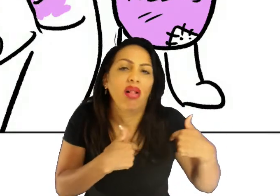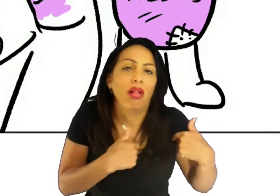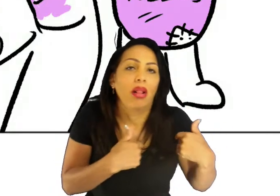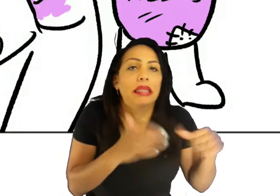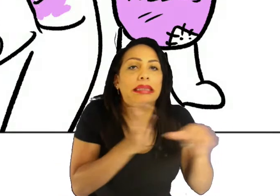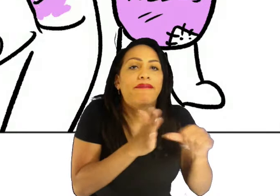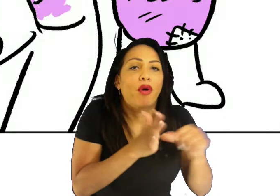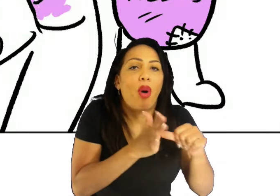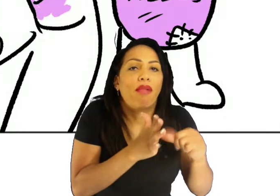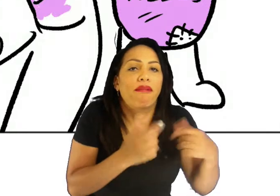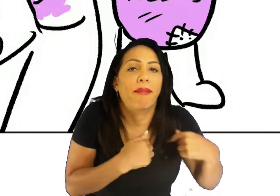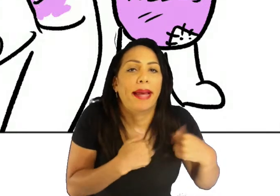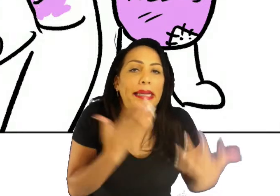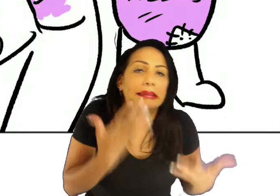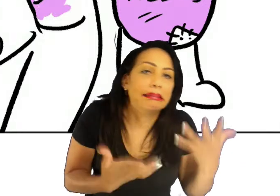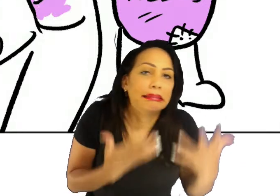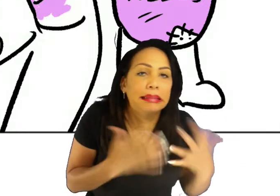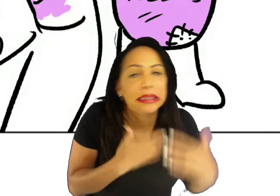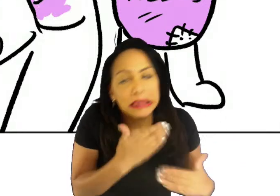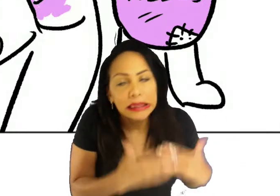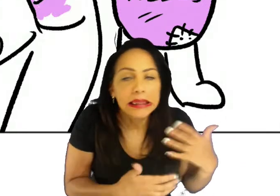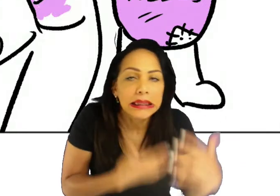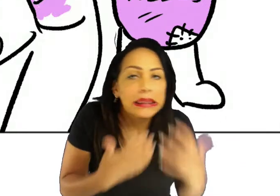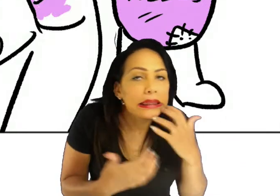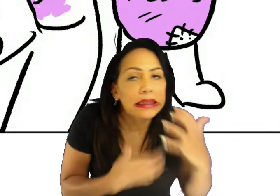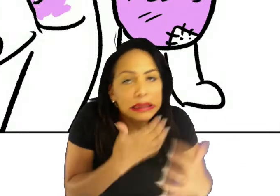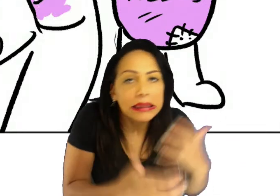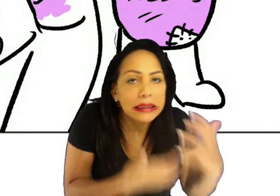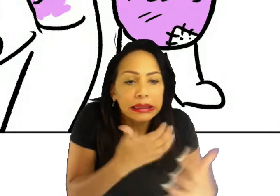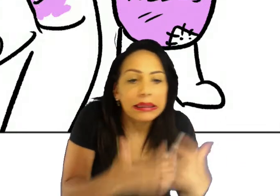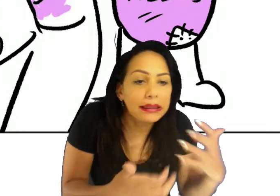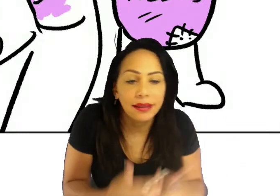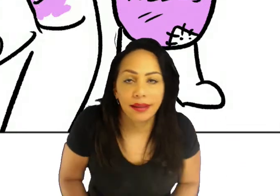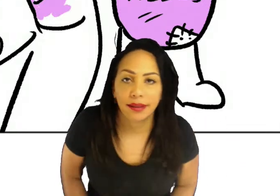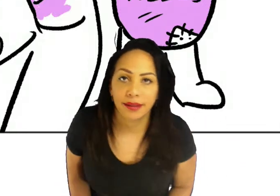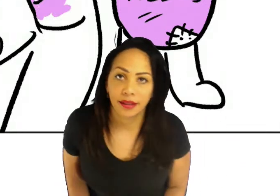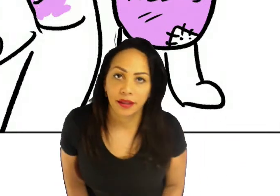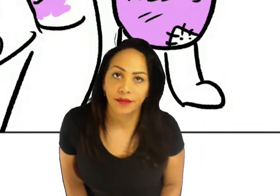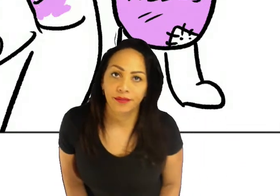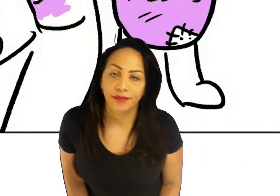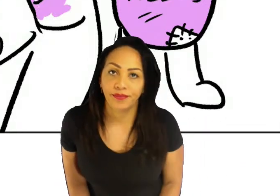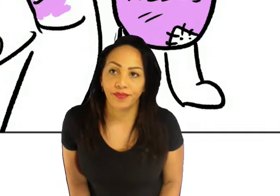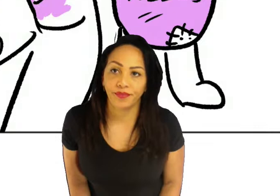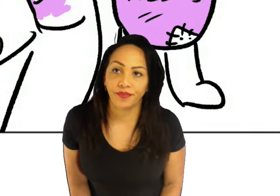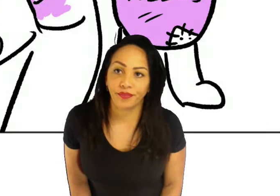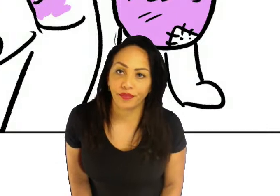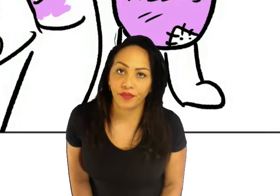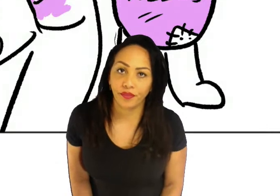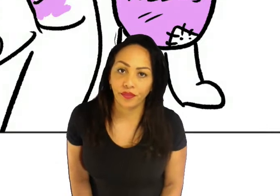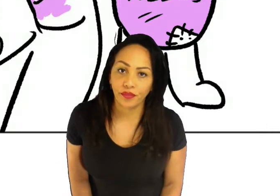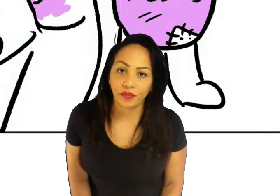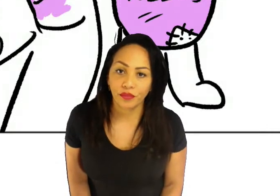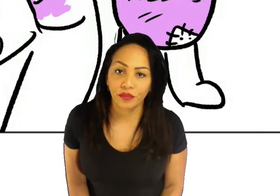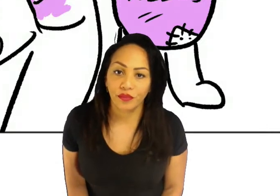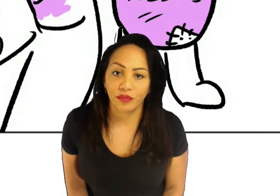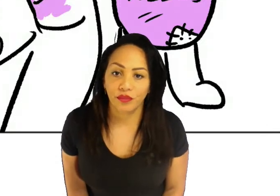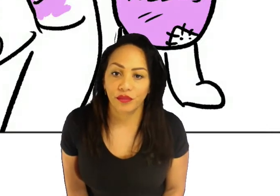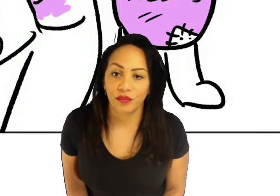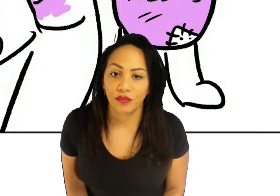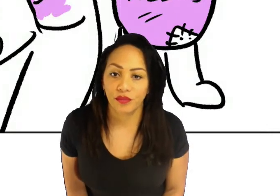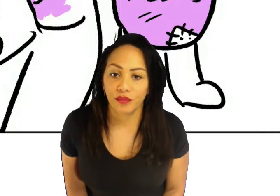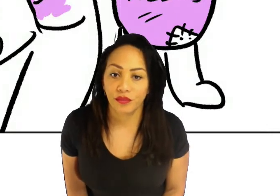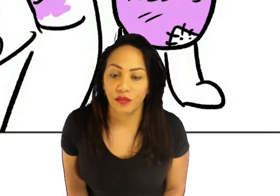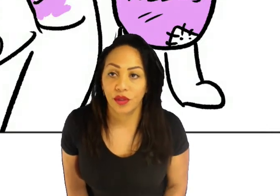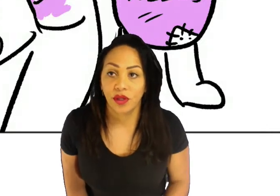And yet, when you take away the fear of accusations of